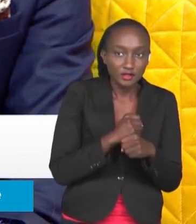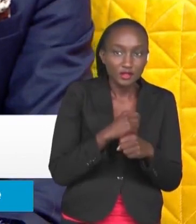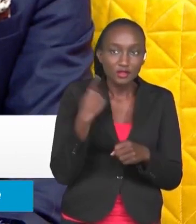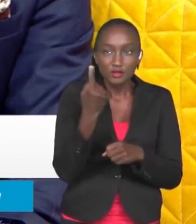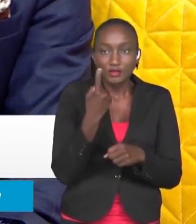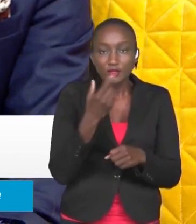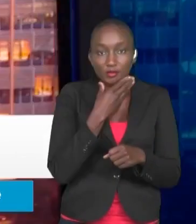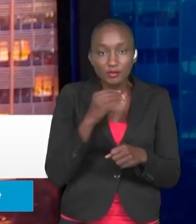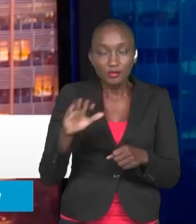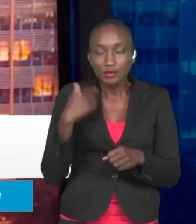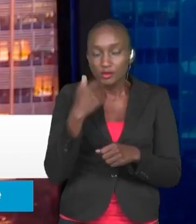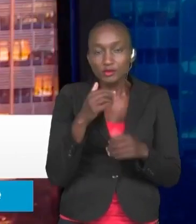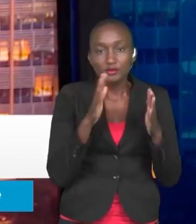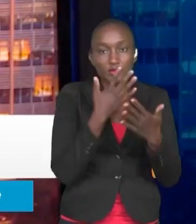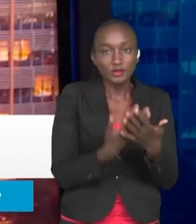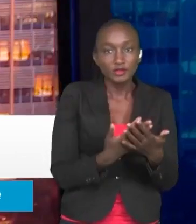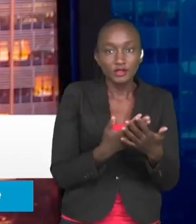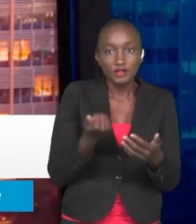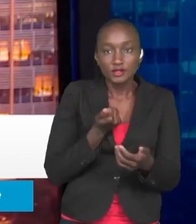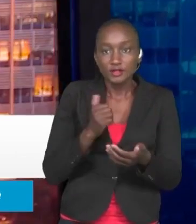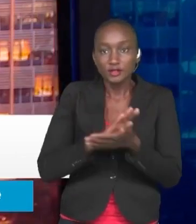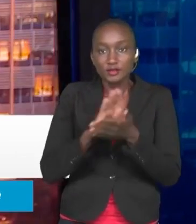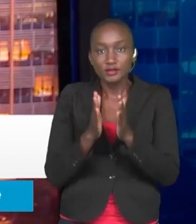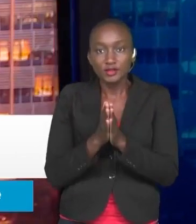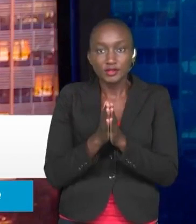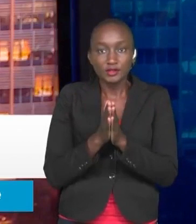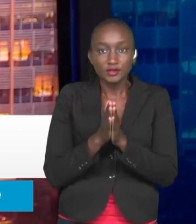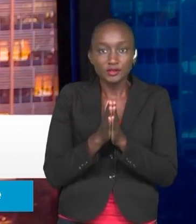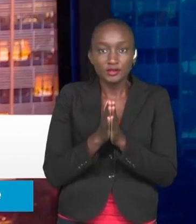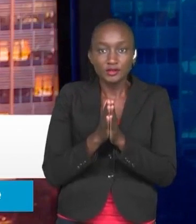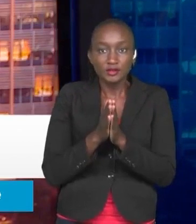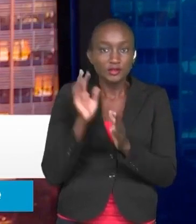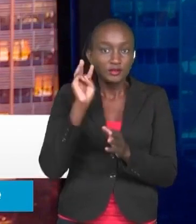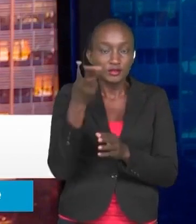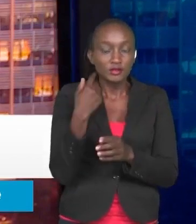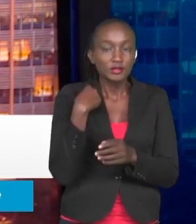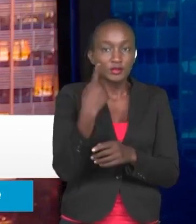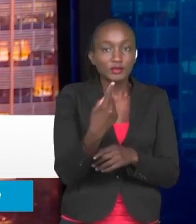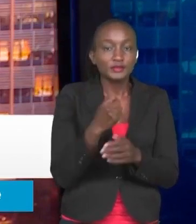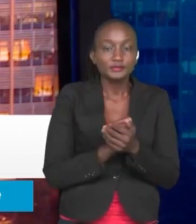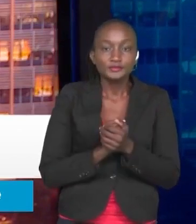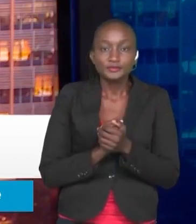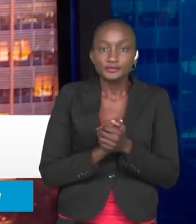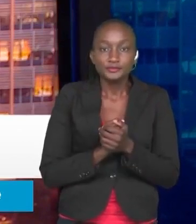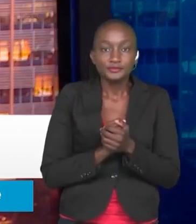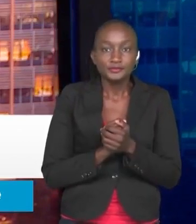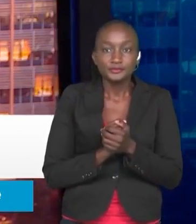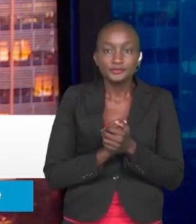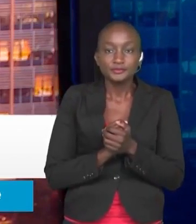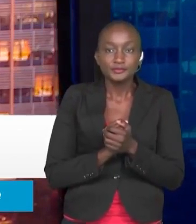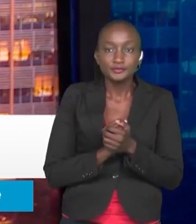was arrested, and the girl became the prosecution, yeah, witness, yeah, number one, mm-hmm, the complainant.